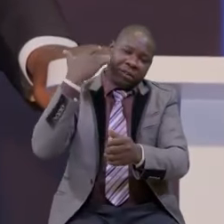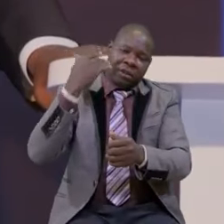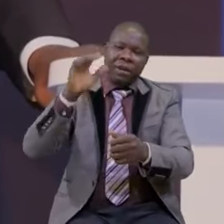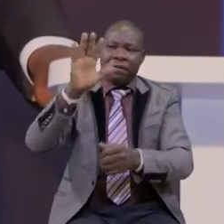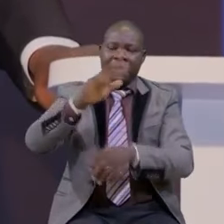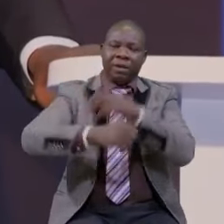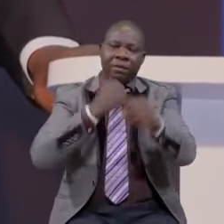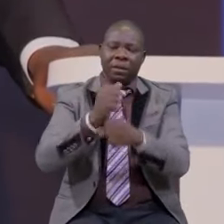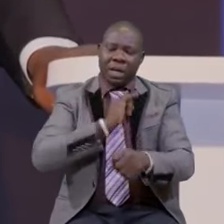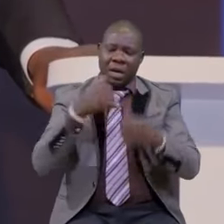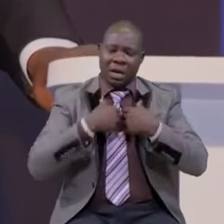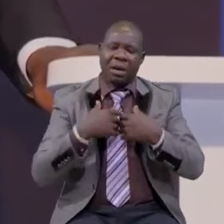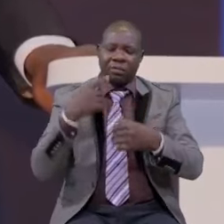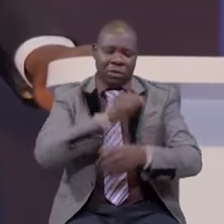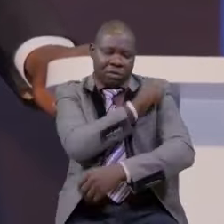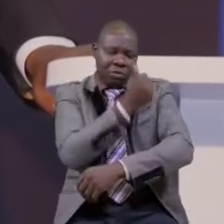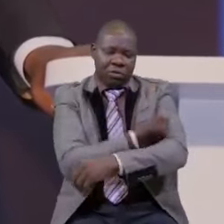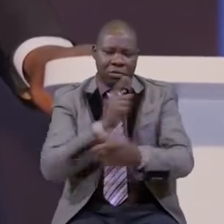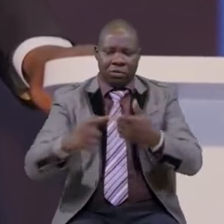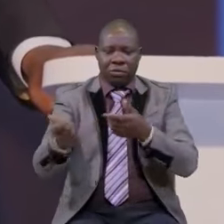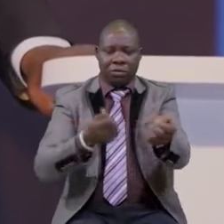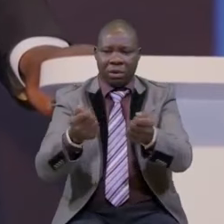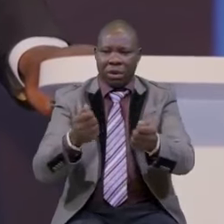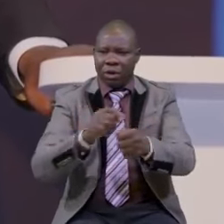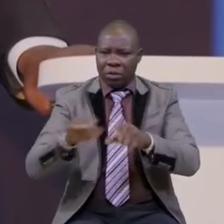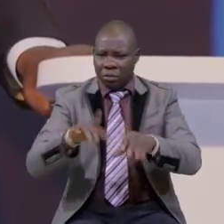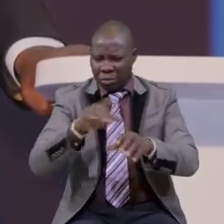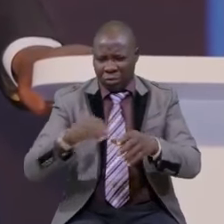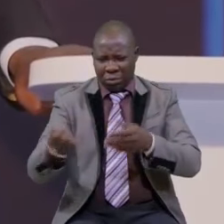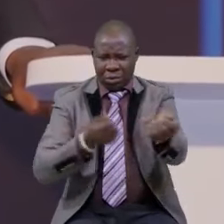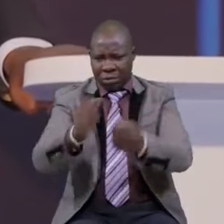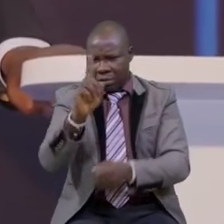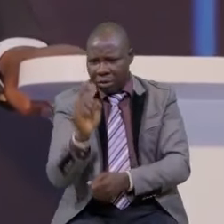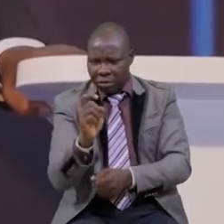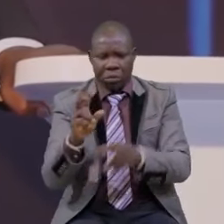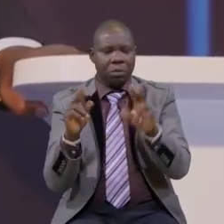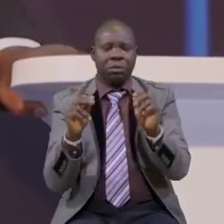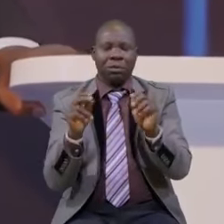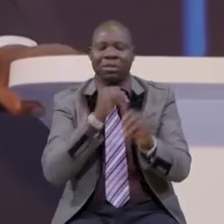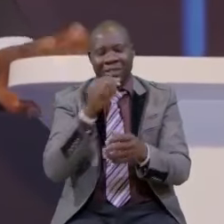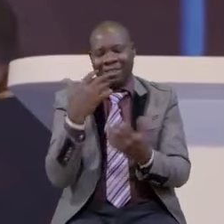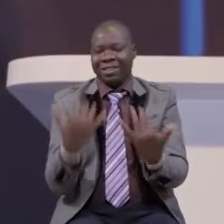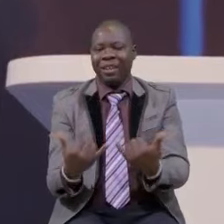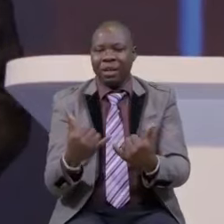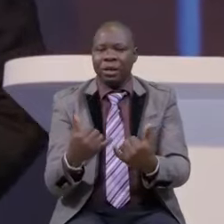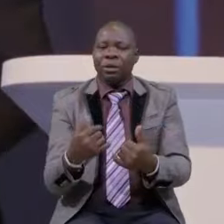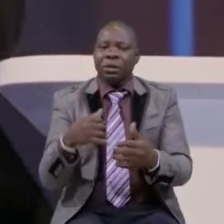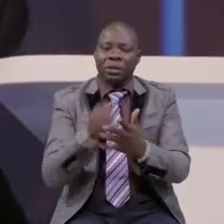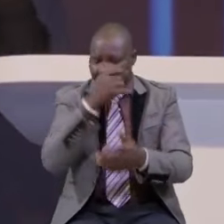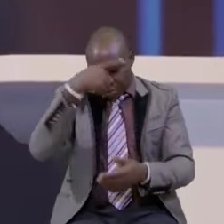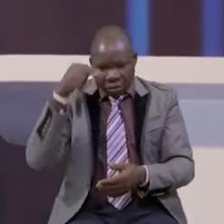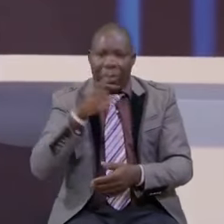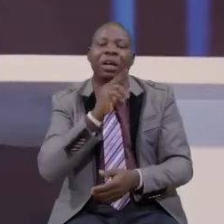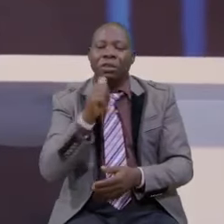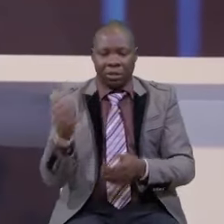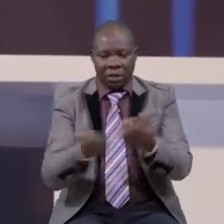a driver. Do you drive? Not now. You are not a driver then. A swimmer. that